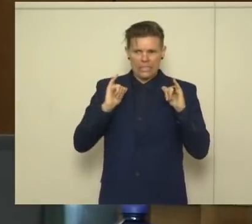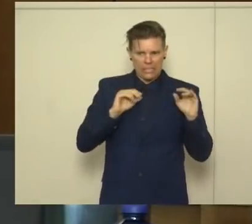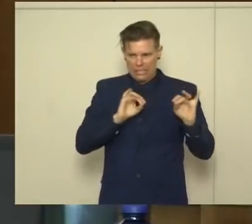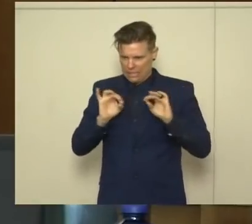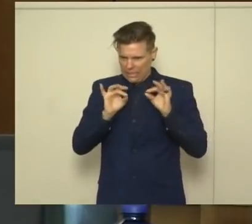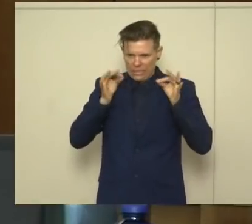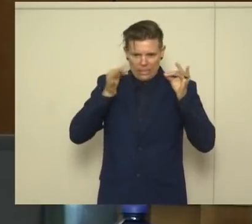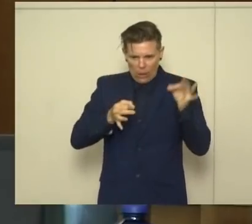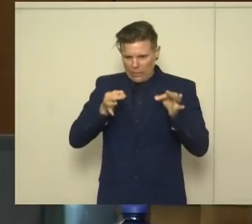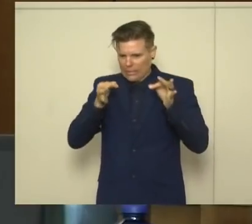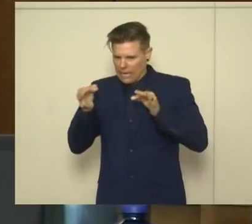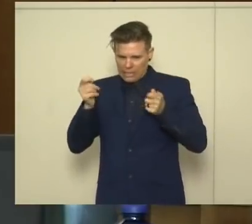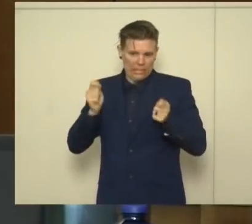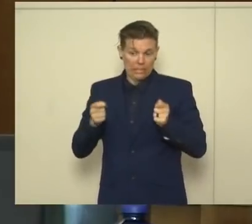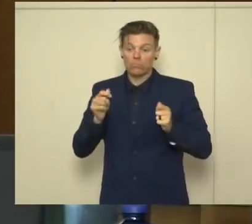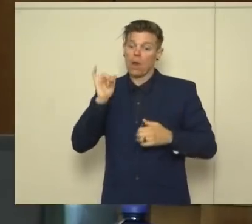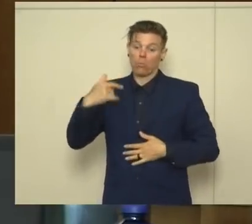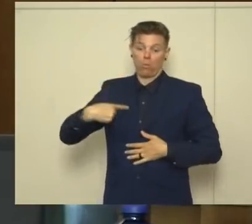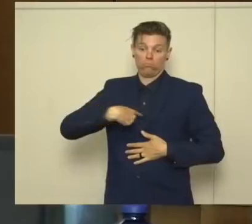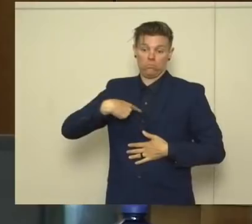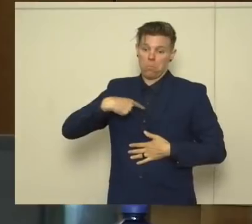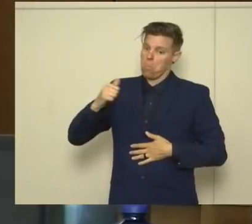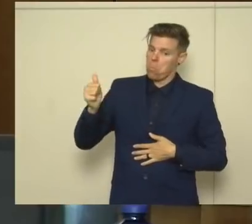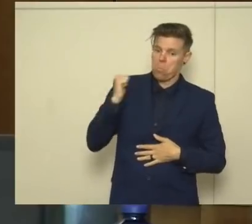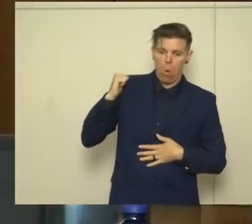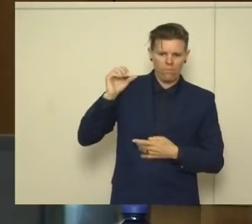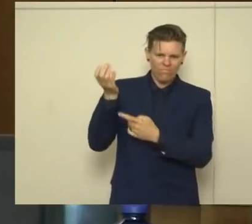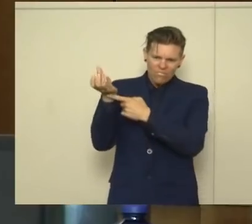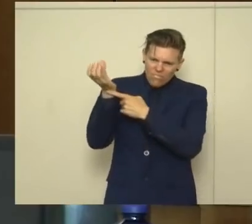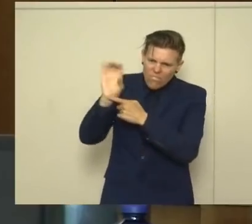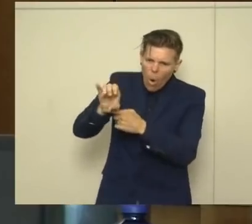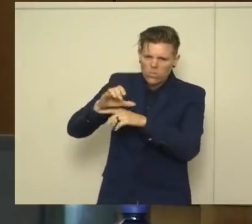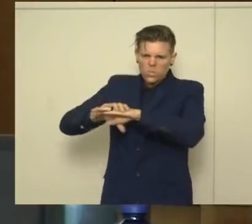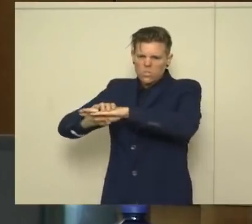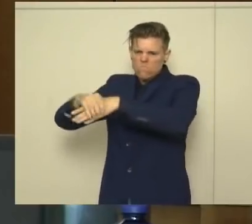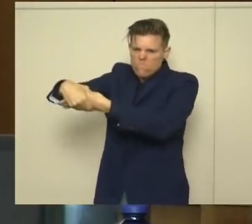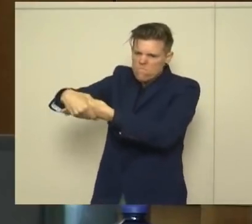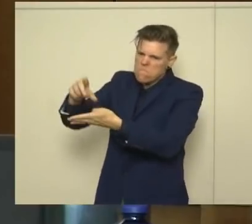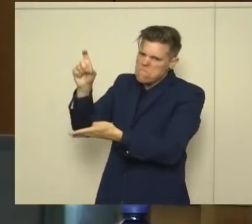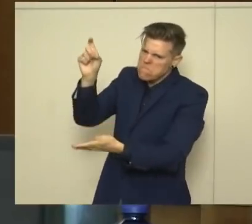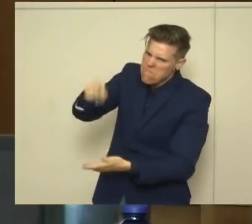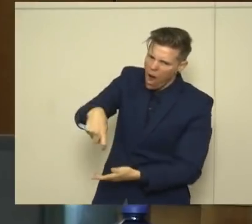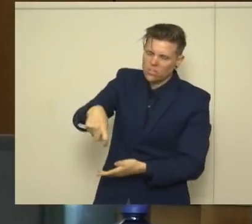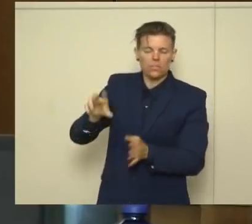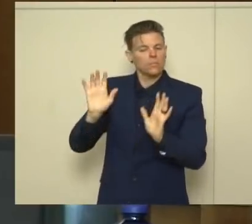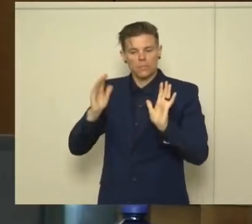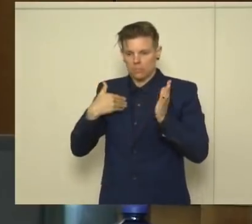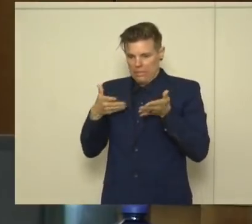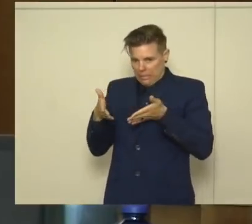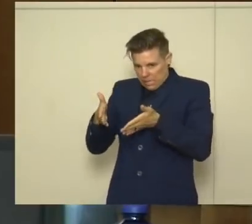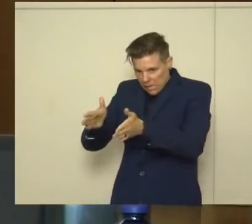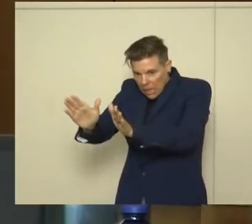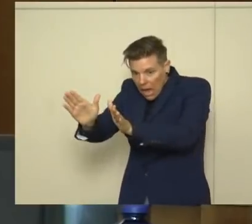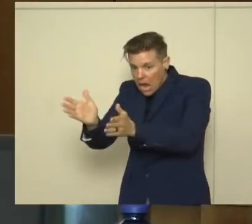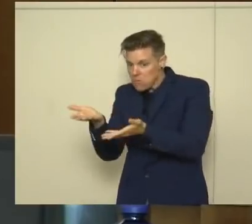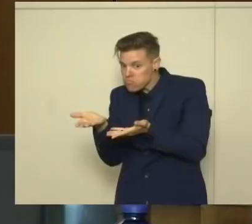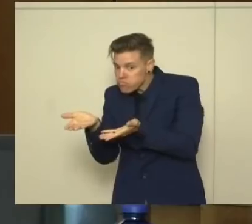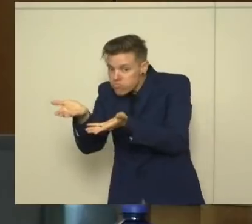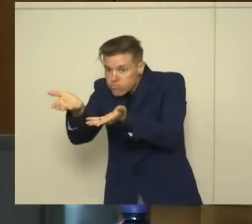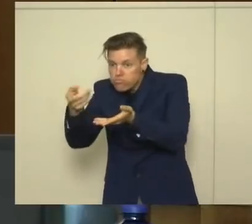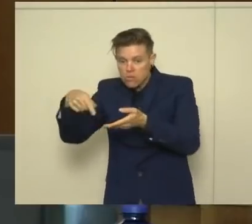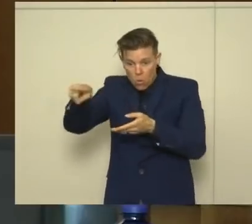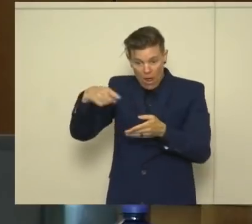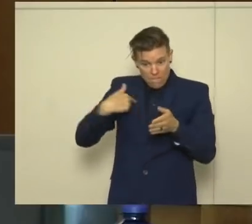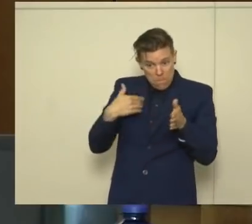they can't guarantee on their own that they're able to operationalize that plan or that they have the community ready